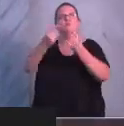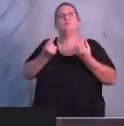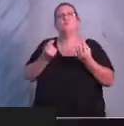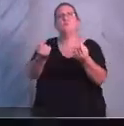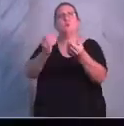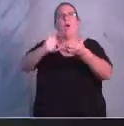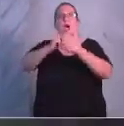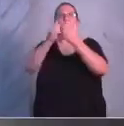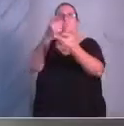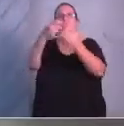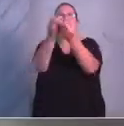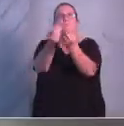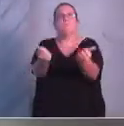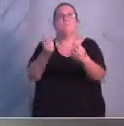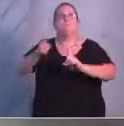reconciliation?